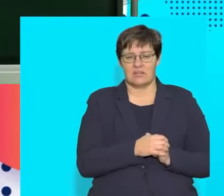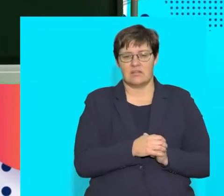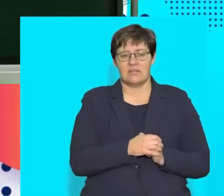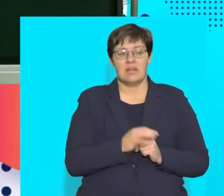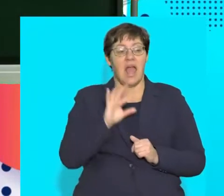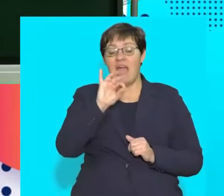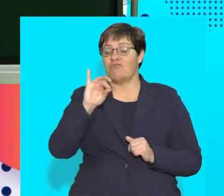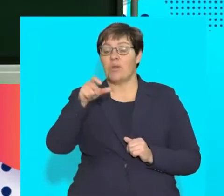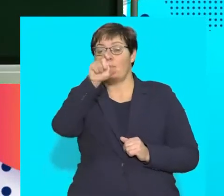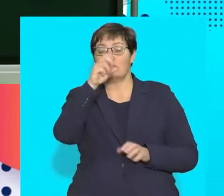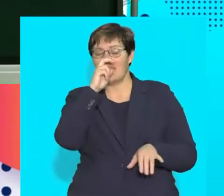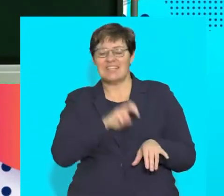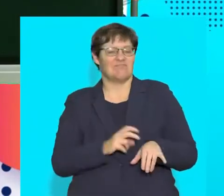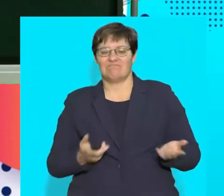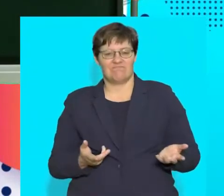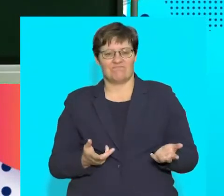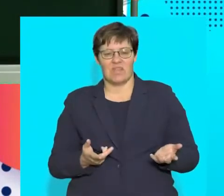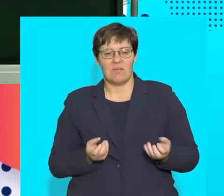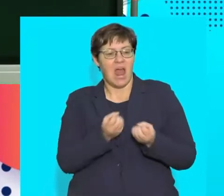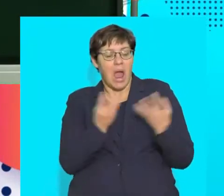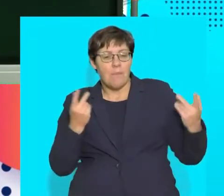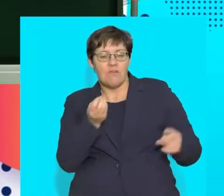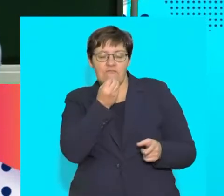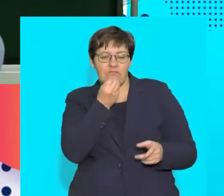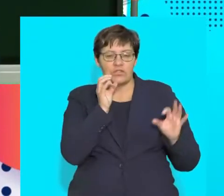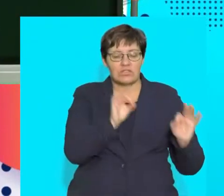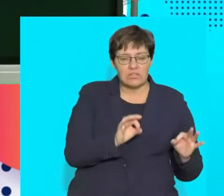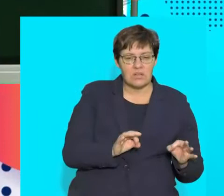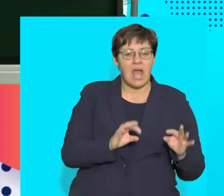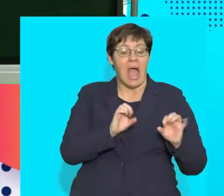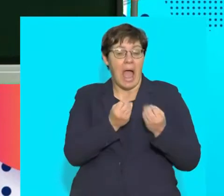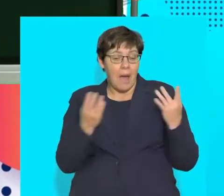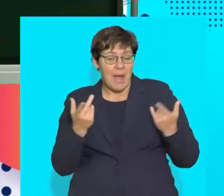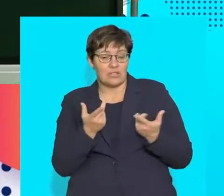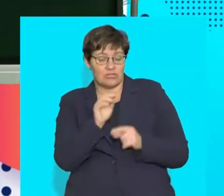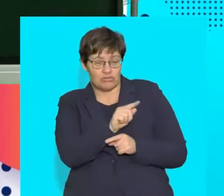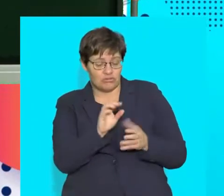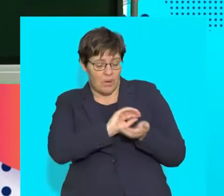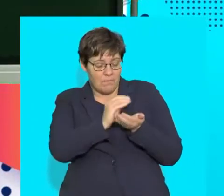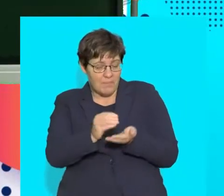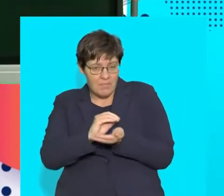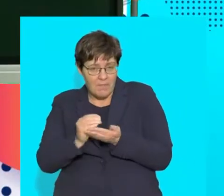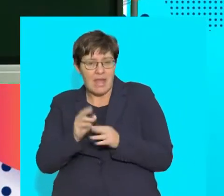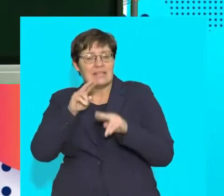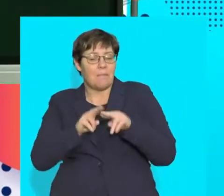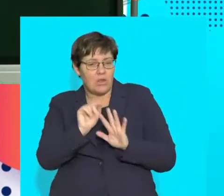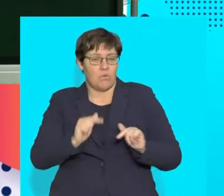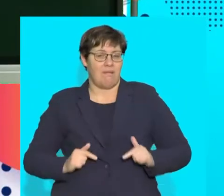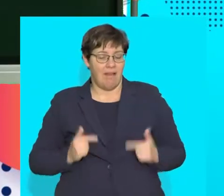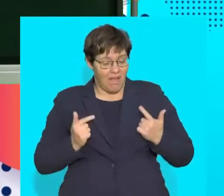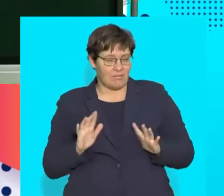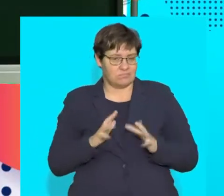every individual needs. Having the right amounts of food in the correct proportions based on your lifestyle is